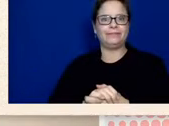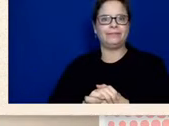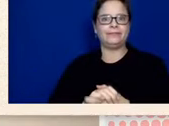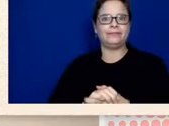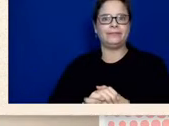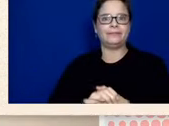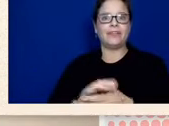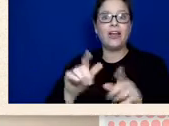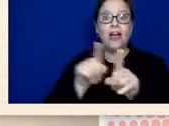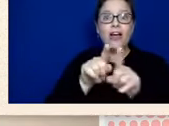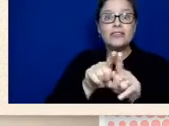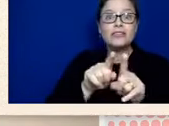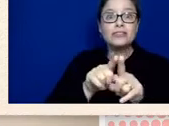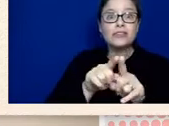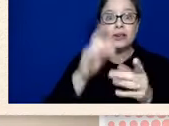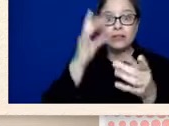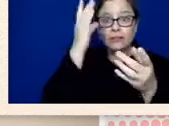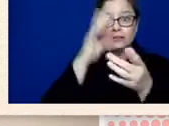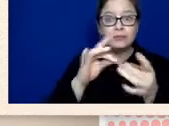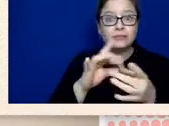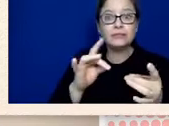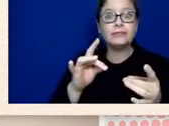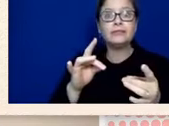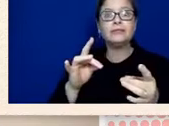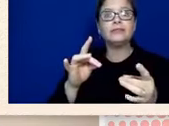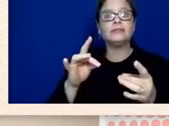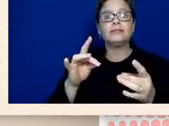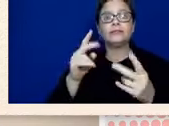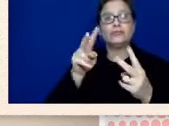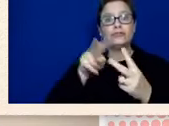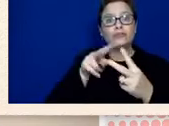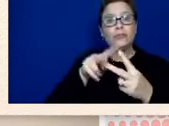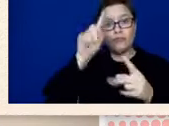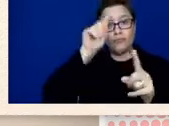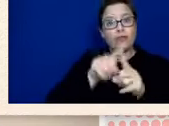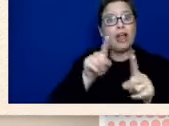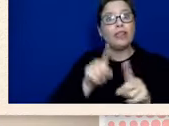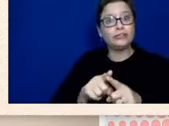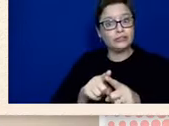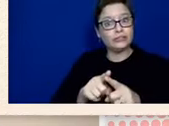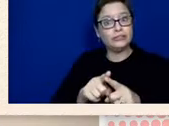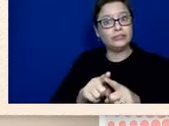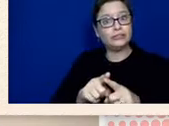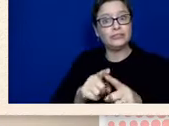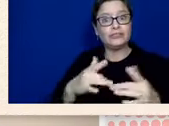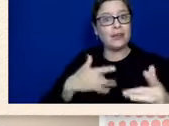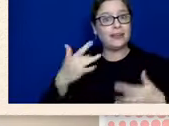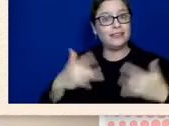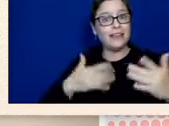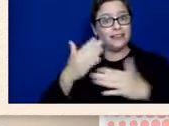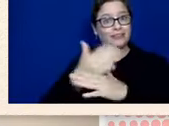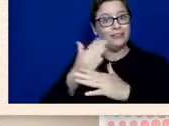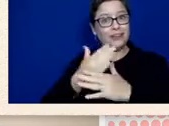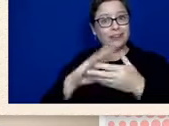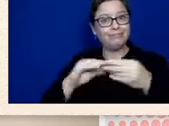I also have siblings that couldn't make it today, but I do have 2 brothers, and so I'll be excited to share.